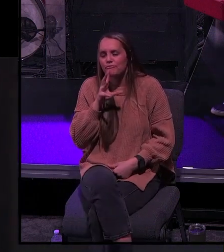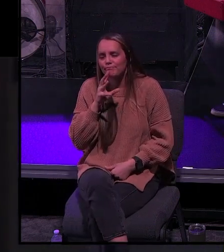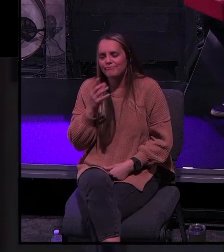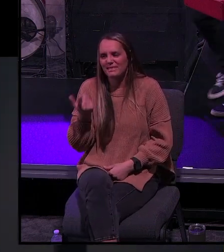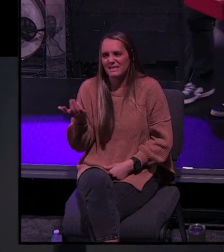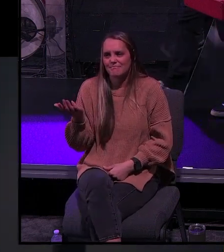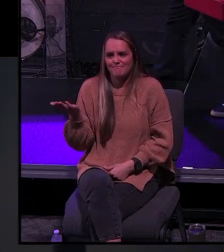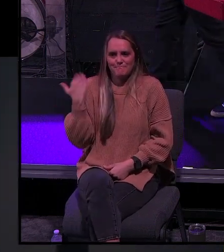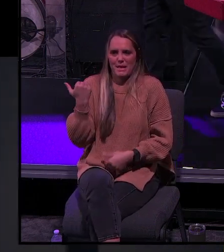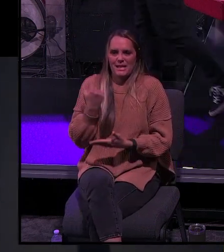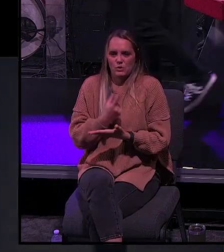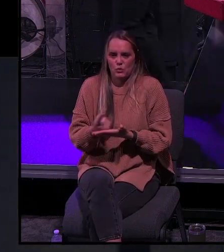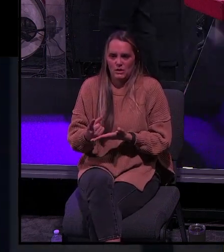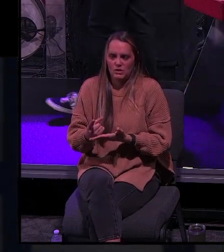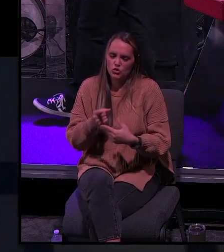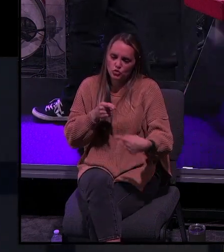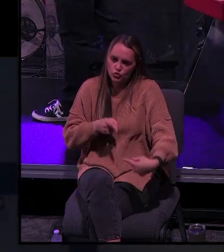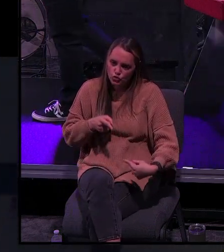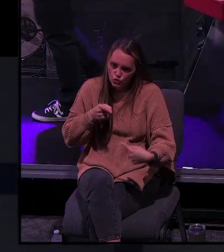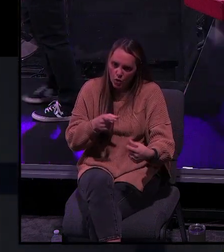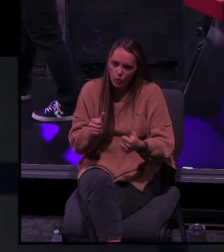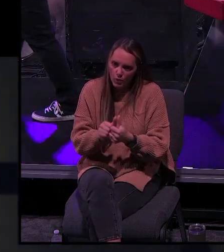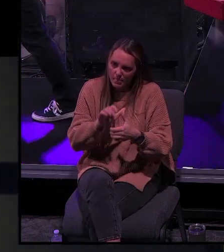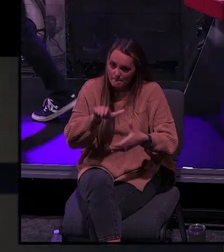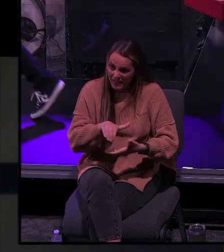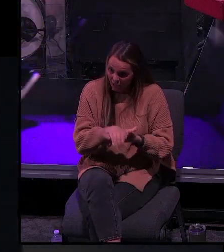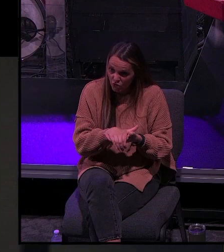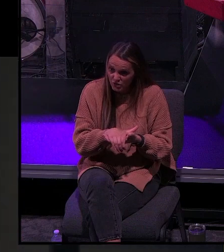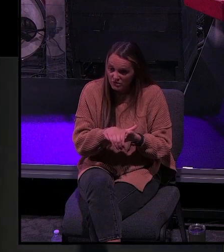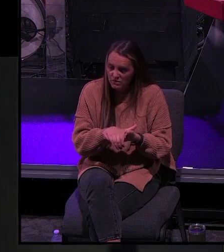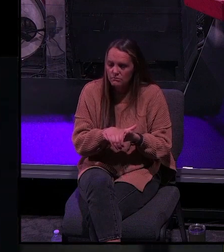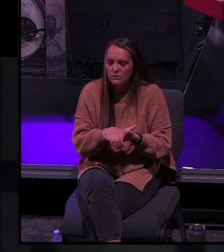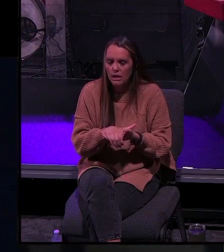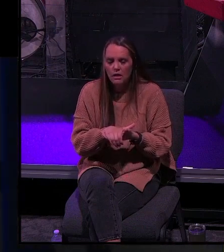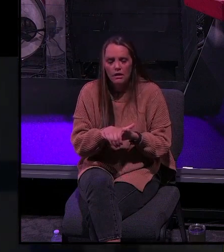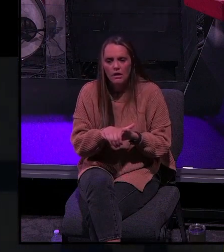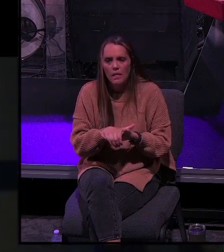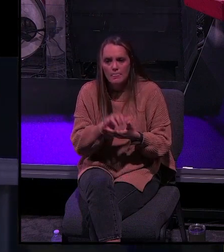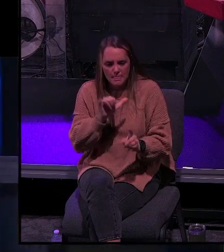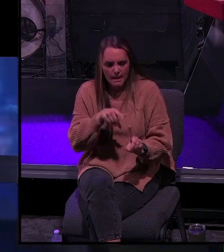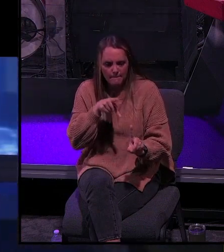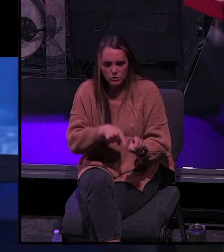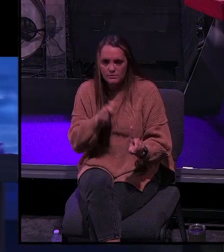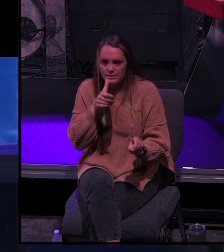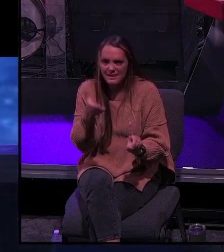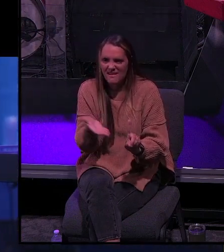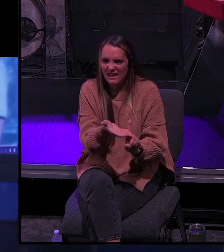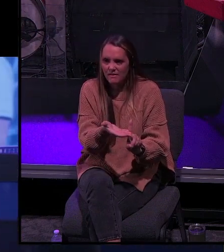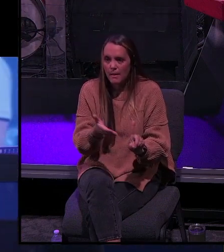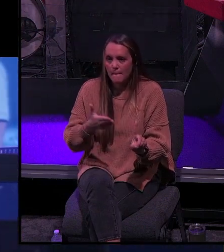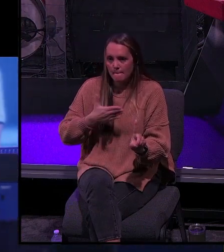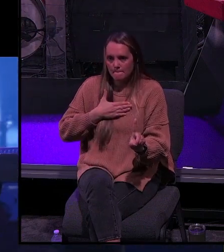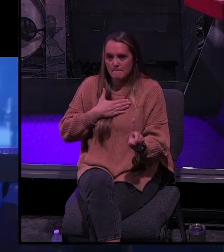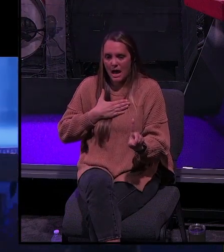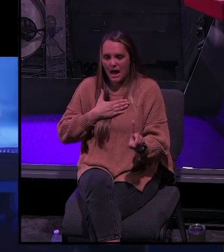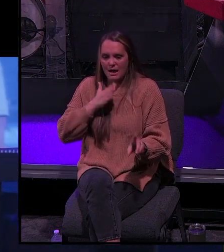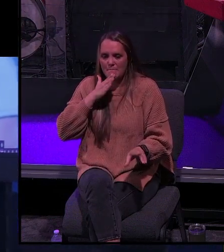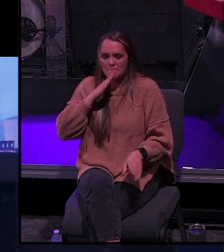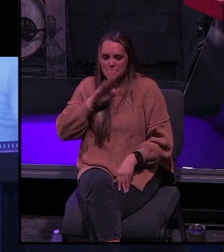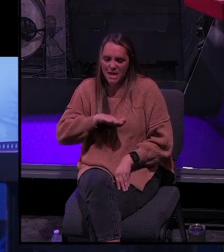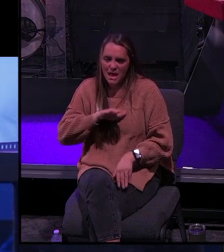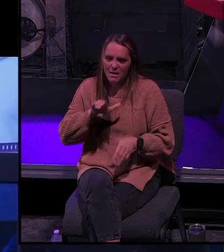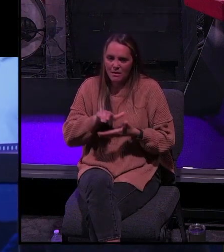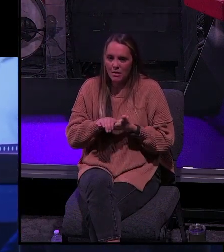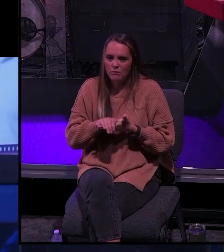week having struggles in their marriage, and they are convinced, this person is convinced, my bad marriage has caused all my